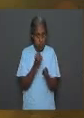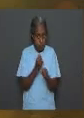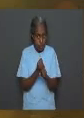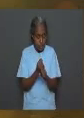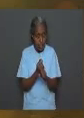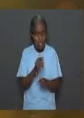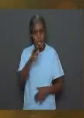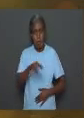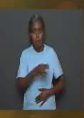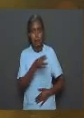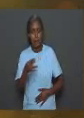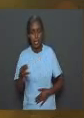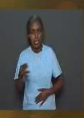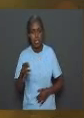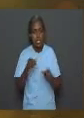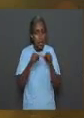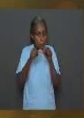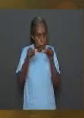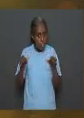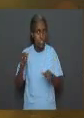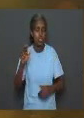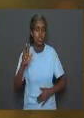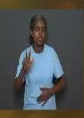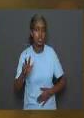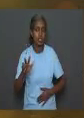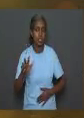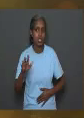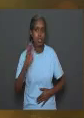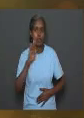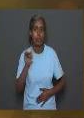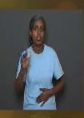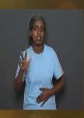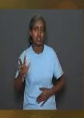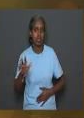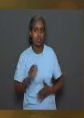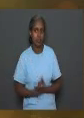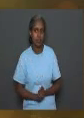a matrix that measures 3 by 3?